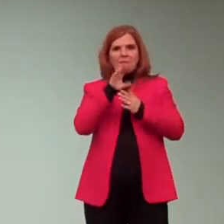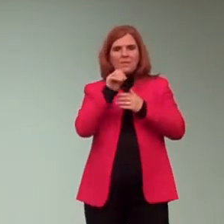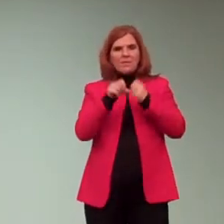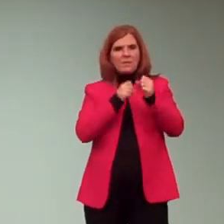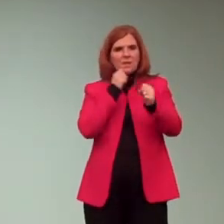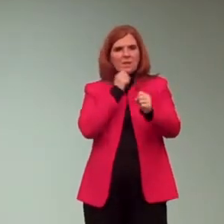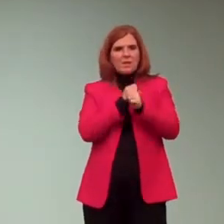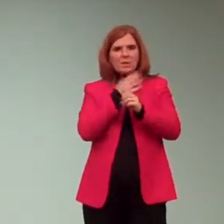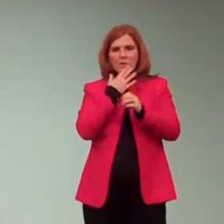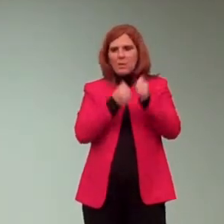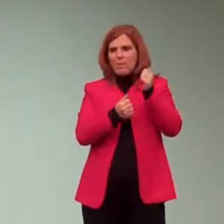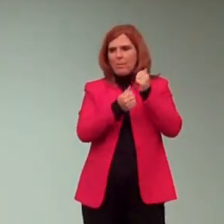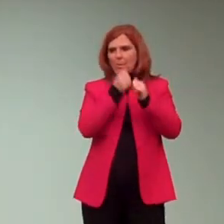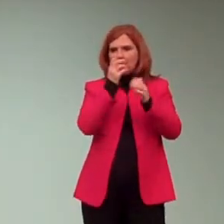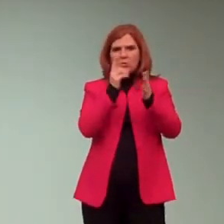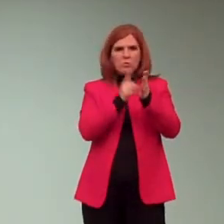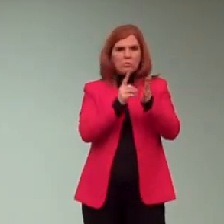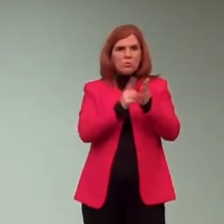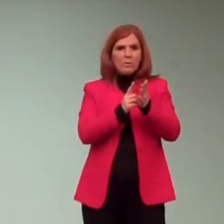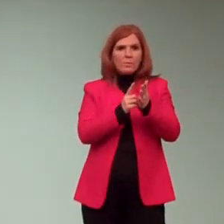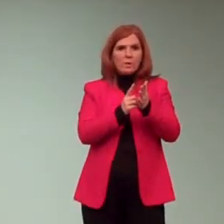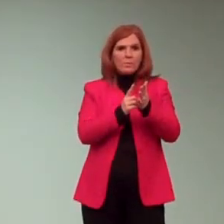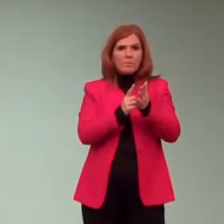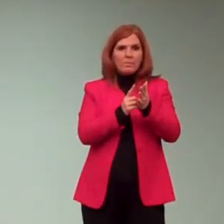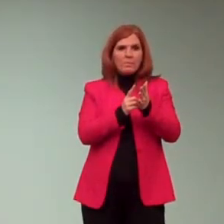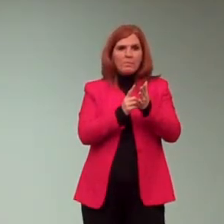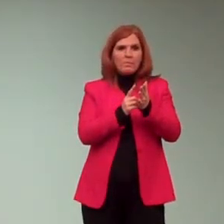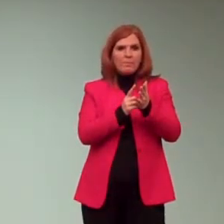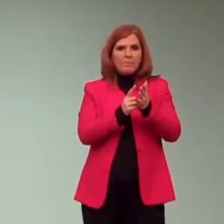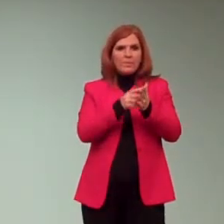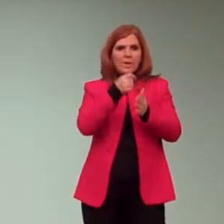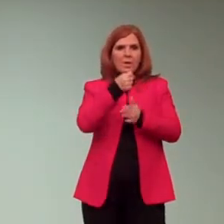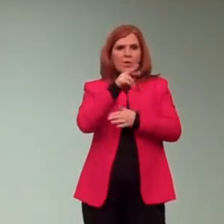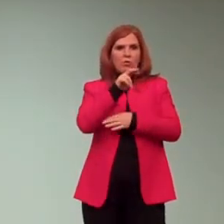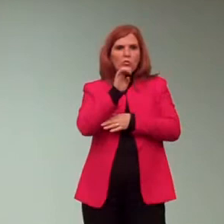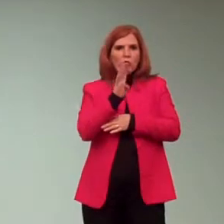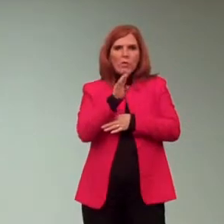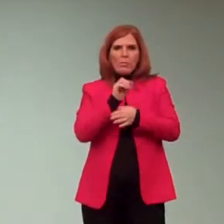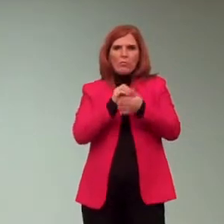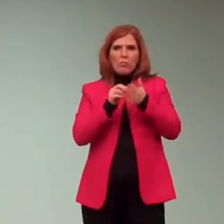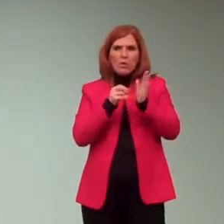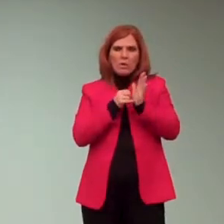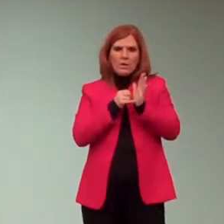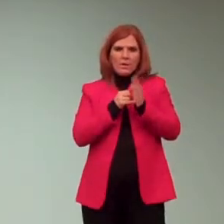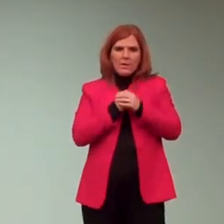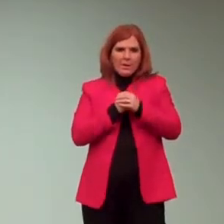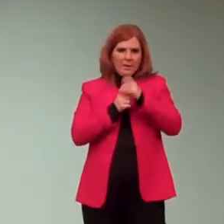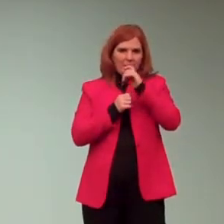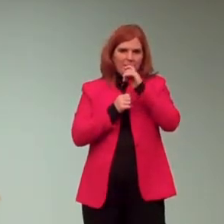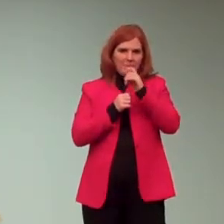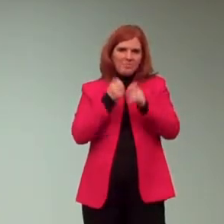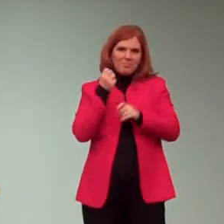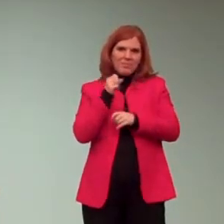description. It was probably in one of Davis Grubb's sober moments, which he did not have very many